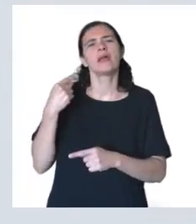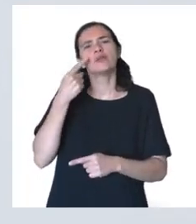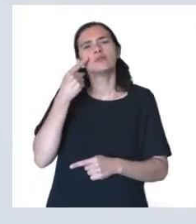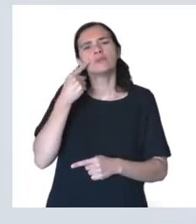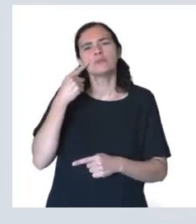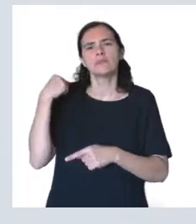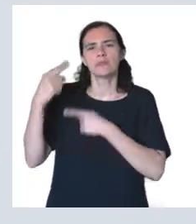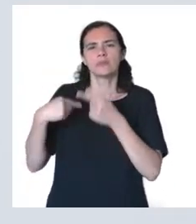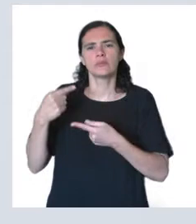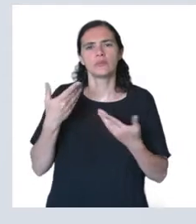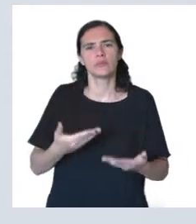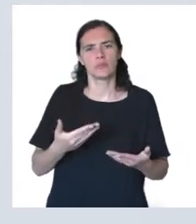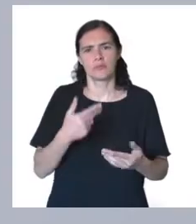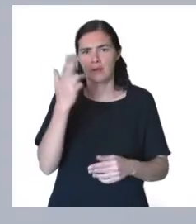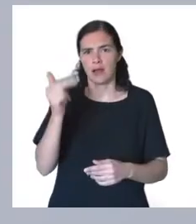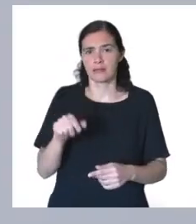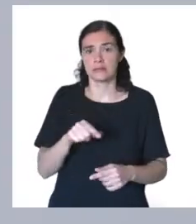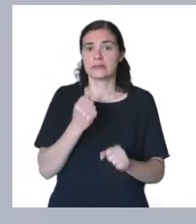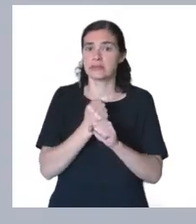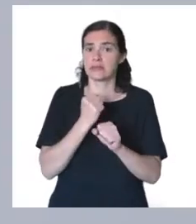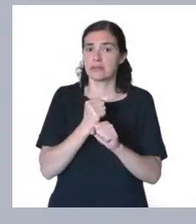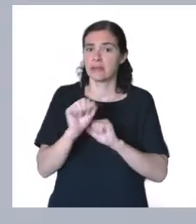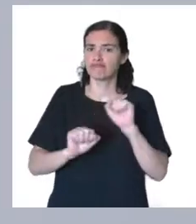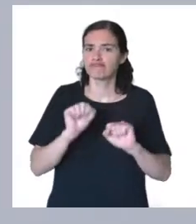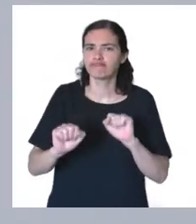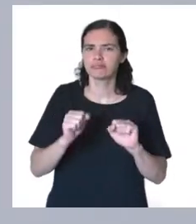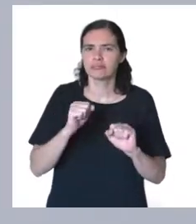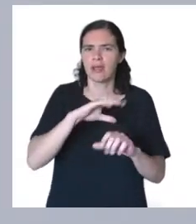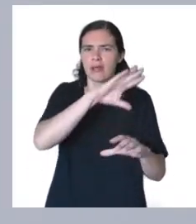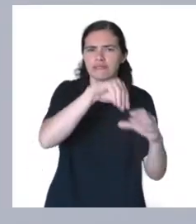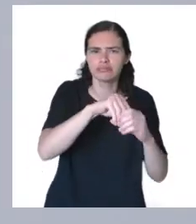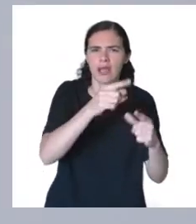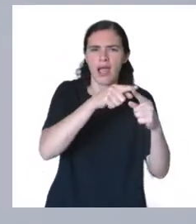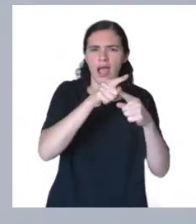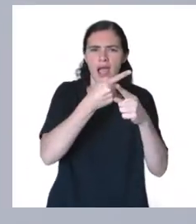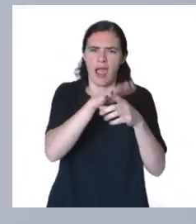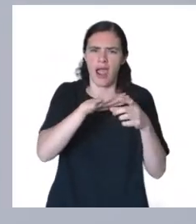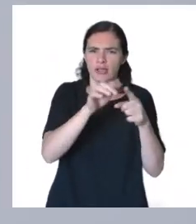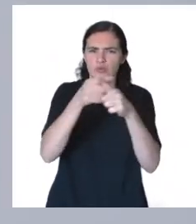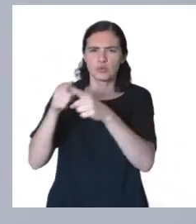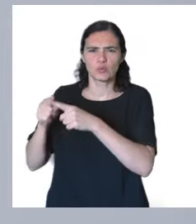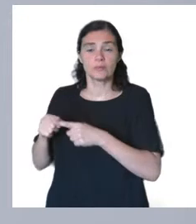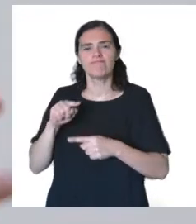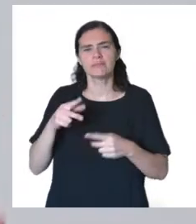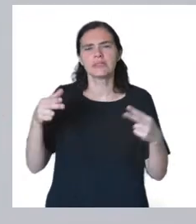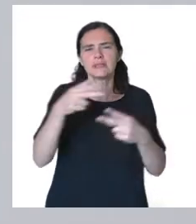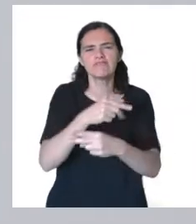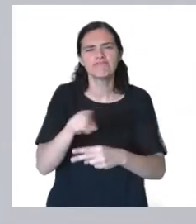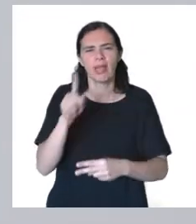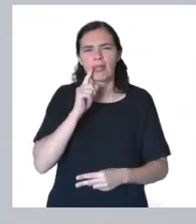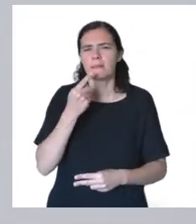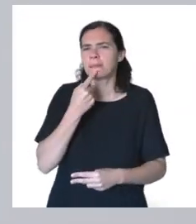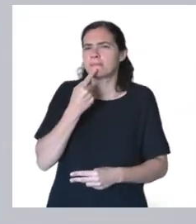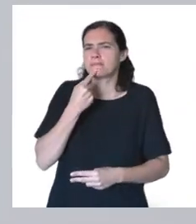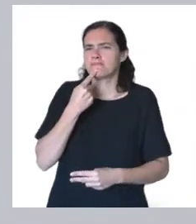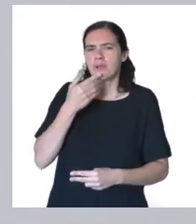experimental contemporary art. Her work encompasses many disciplines critically. She had the